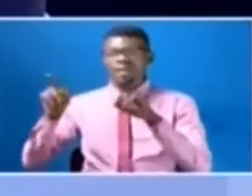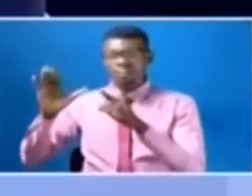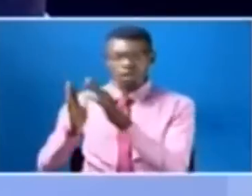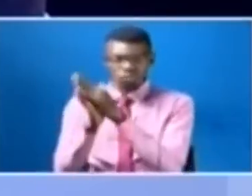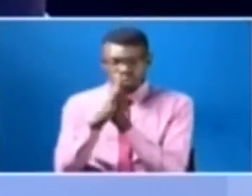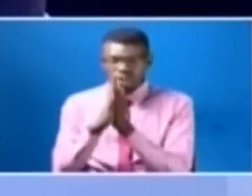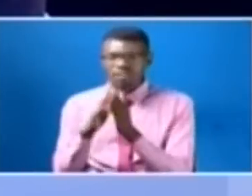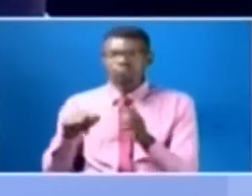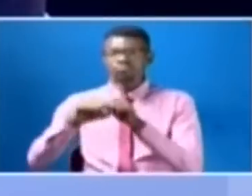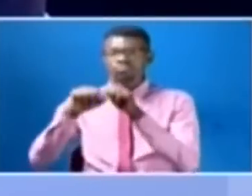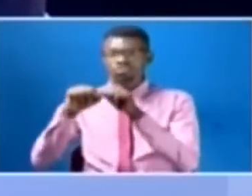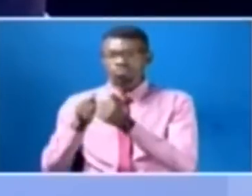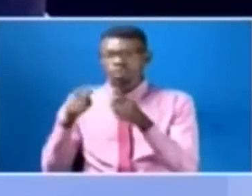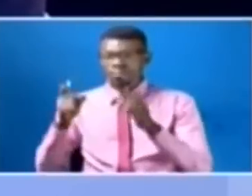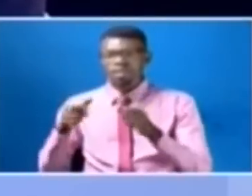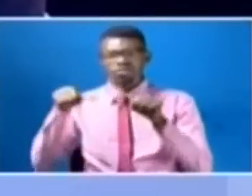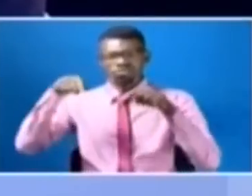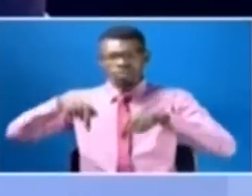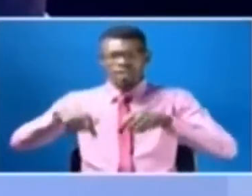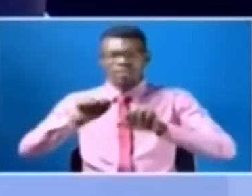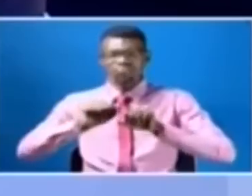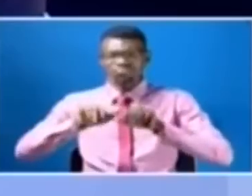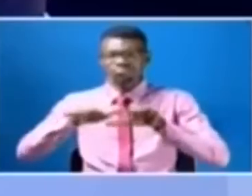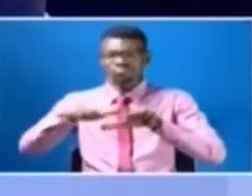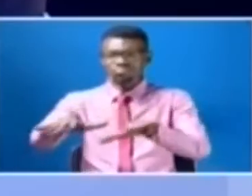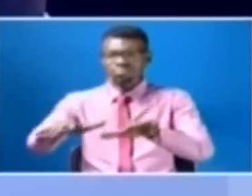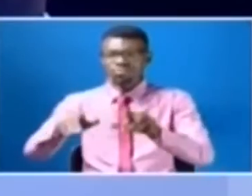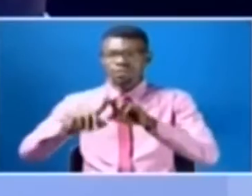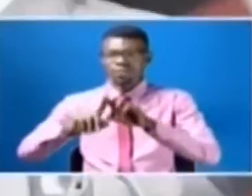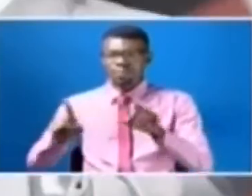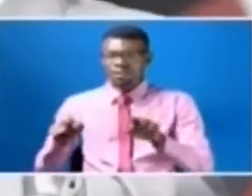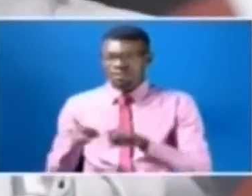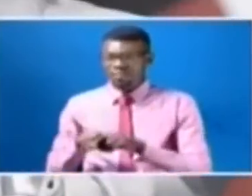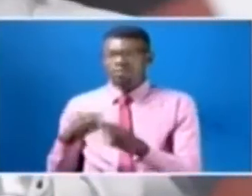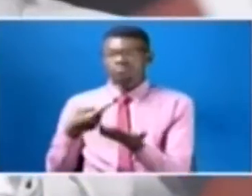media for the whole day, but also dominated face-to-face conversations.